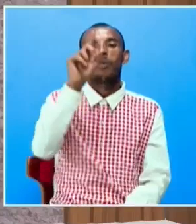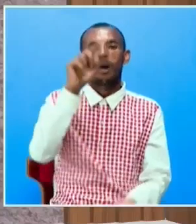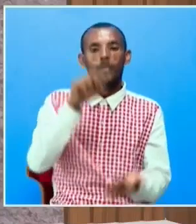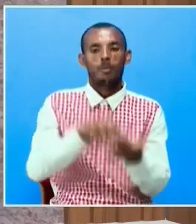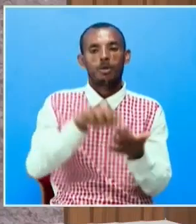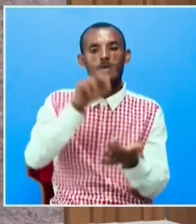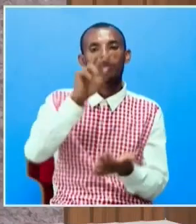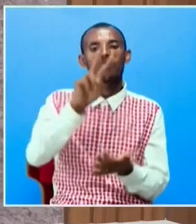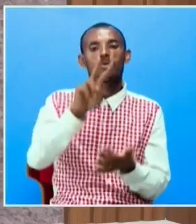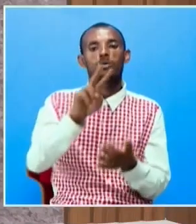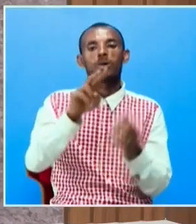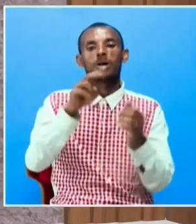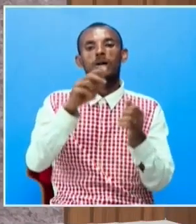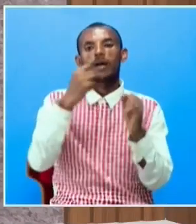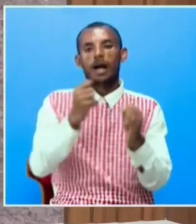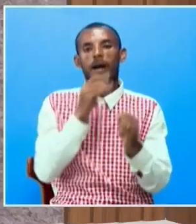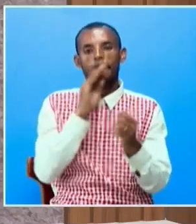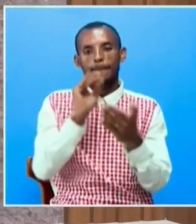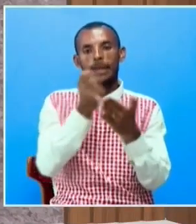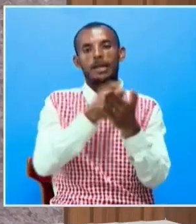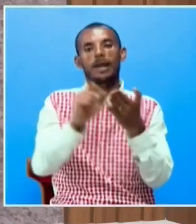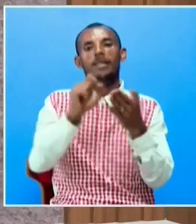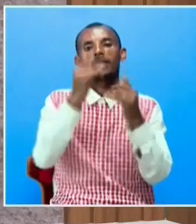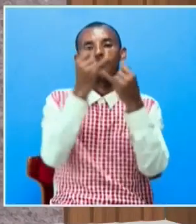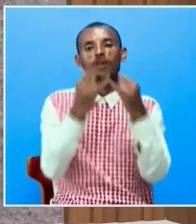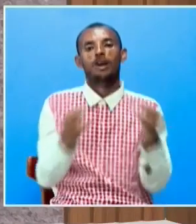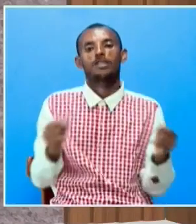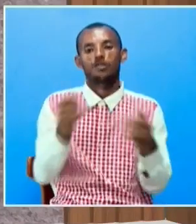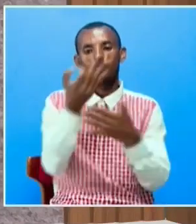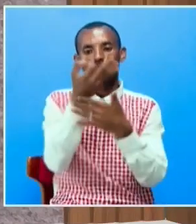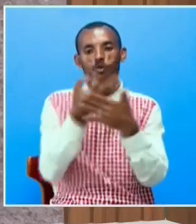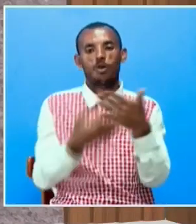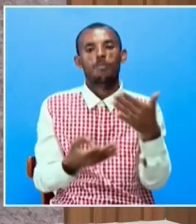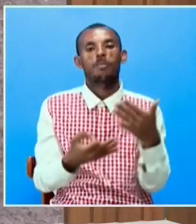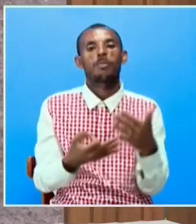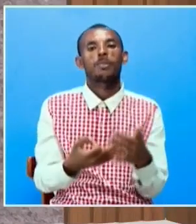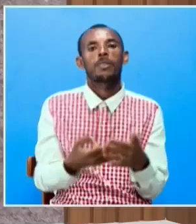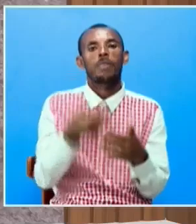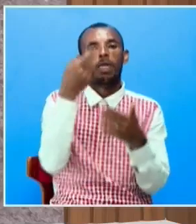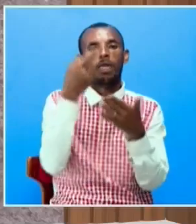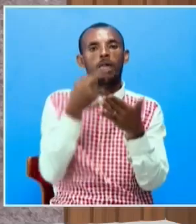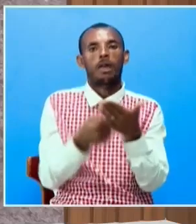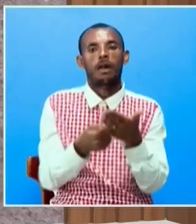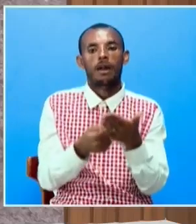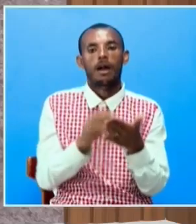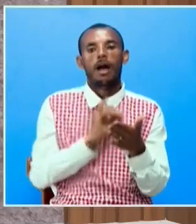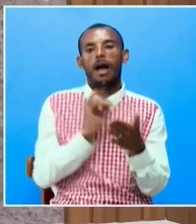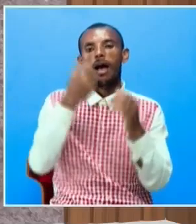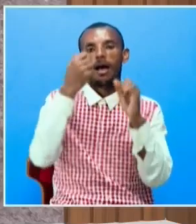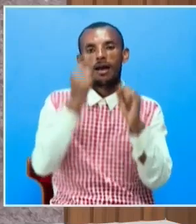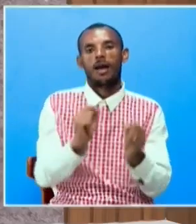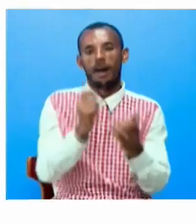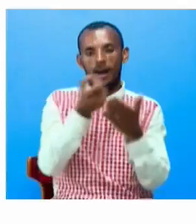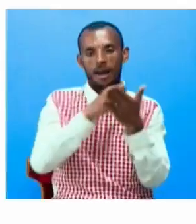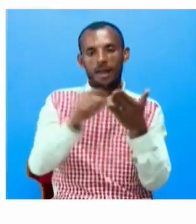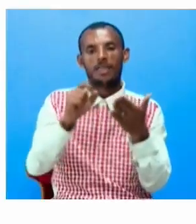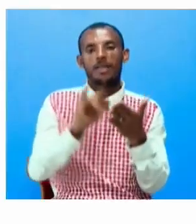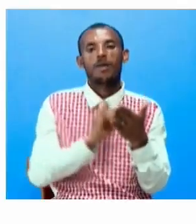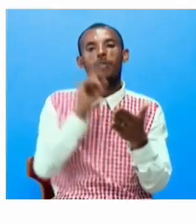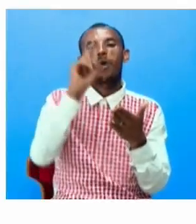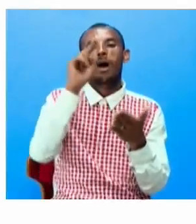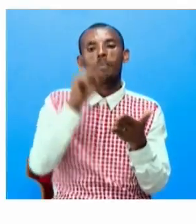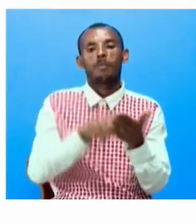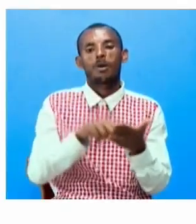1.2 can be written as in fraction form. Therefore here I can write 1.2 in this form. It